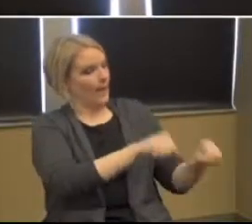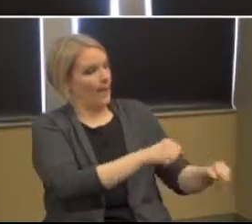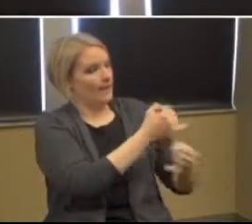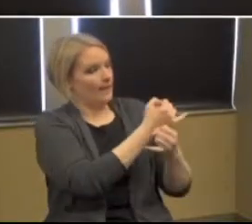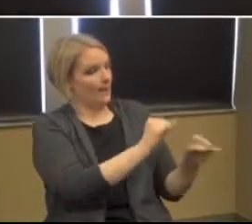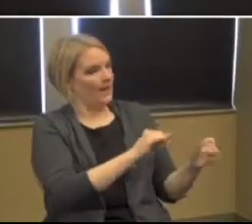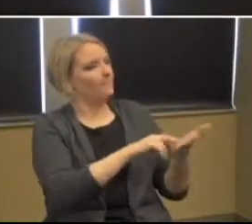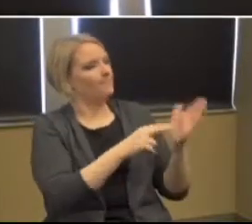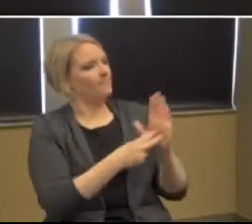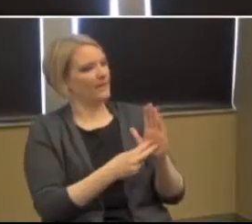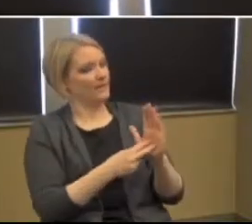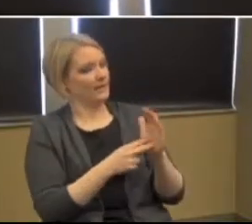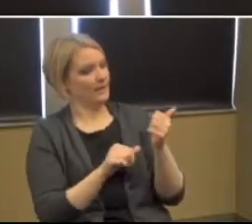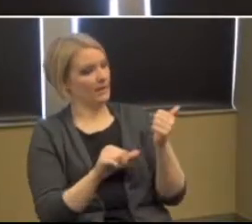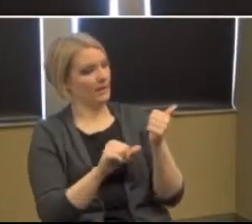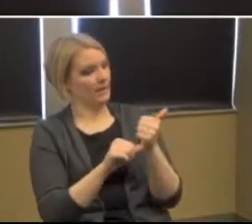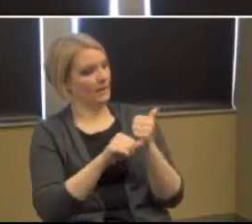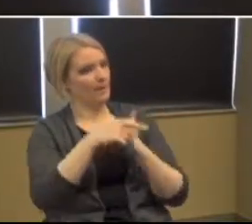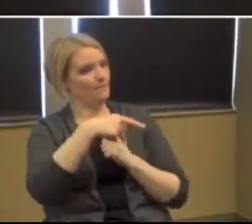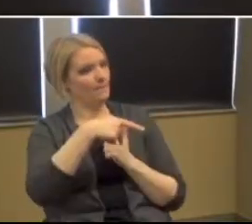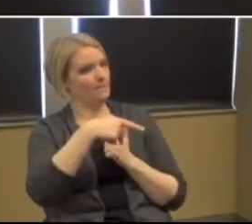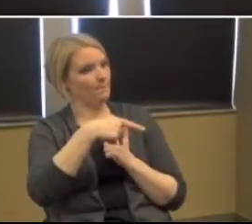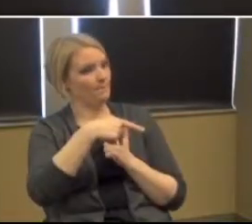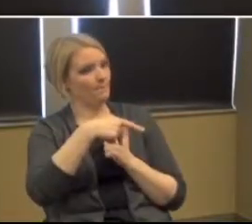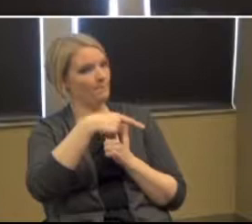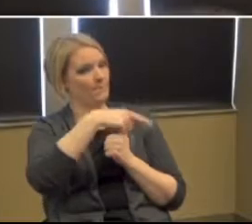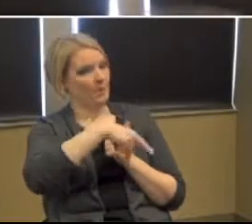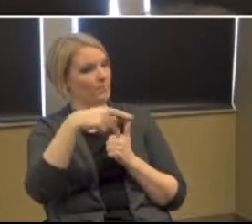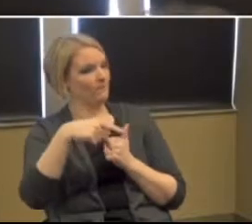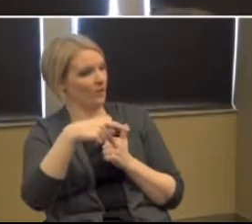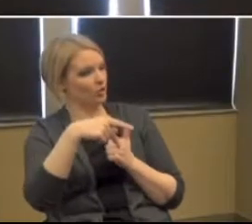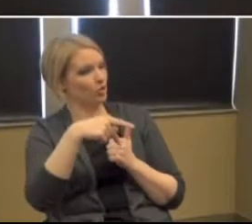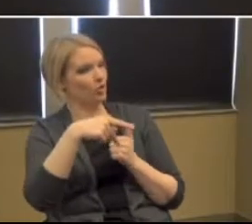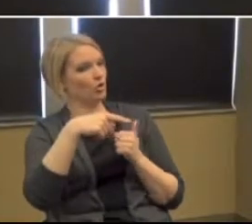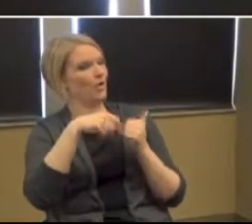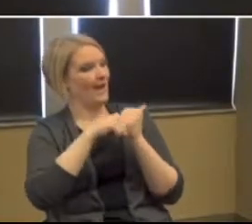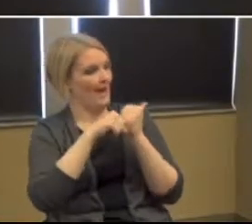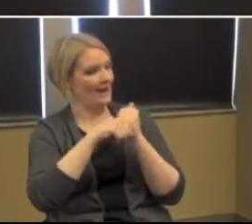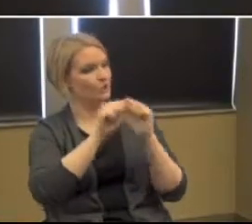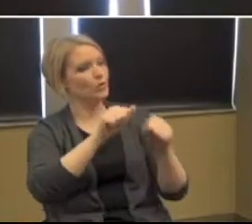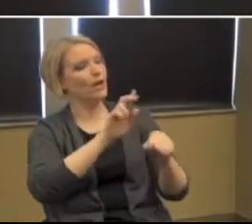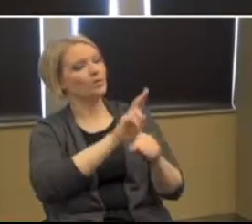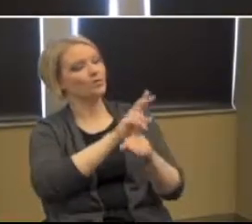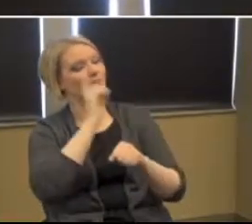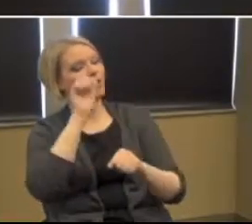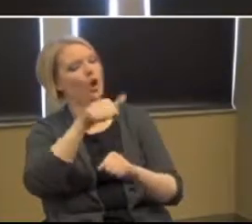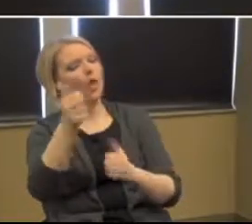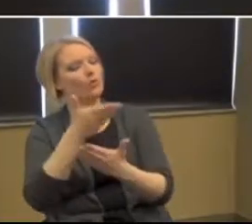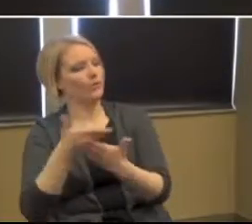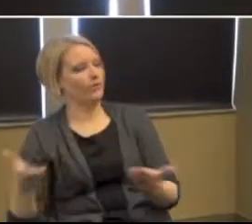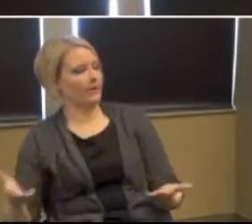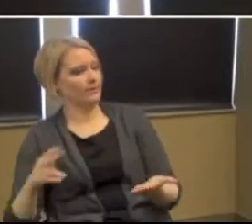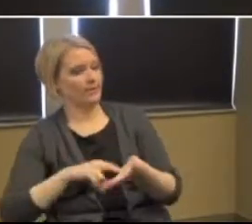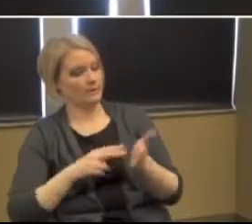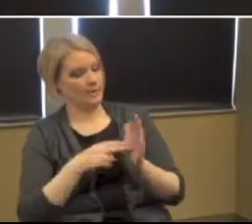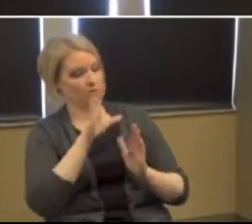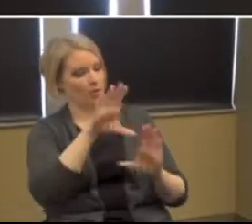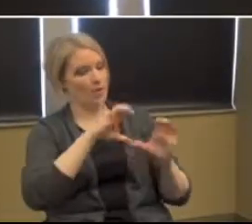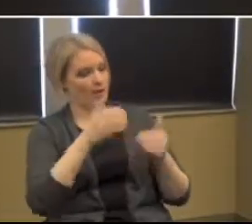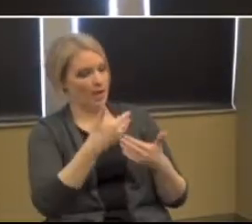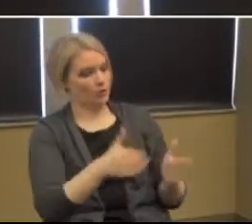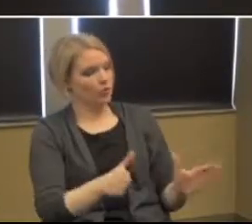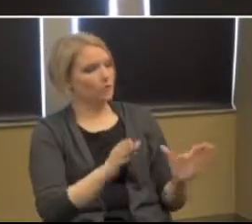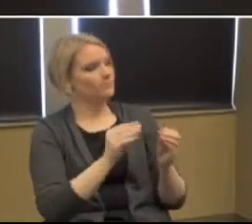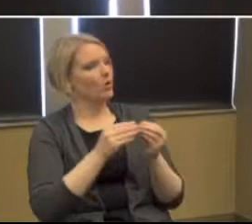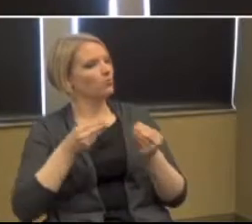you can use your paraprofessionals and your TAs in a different capacity. So it allows the dynamic of the classroom to